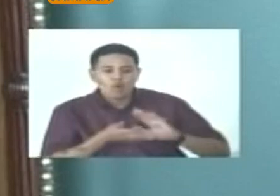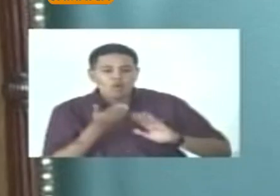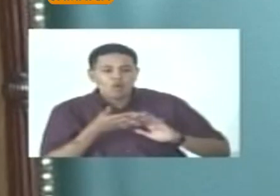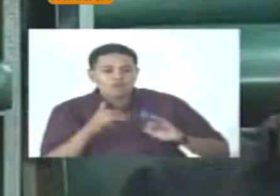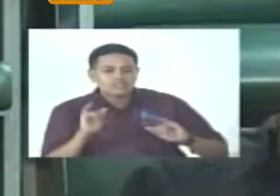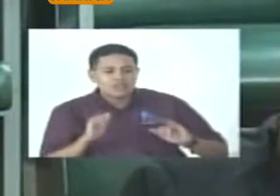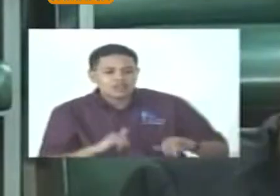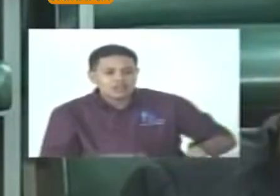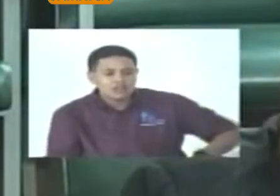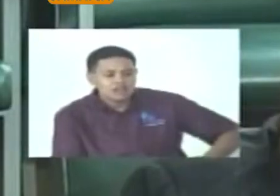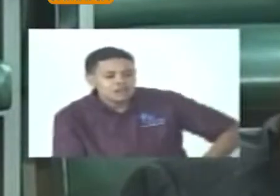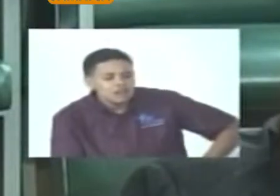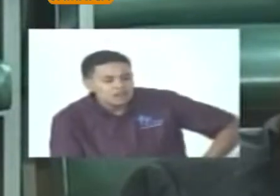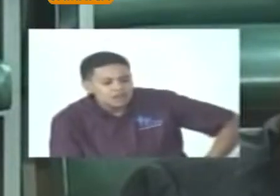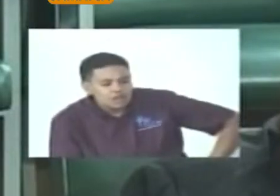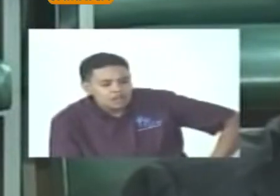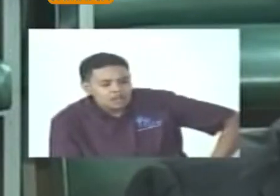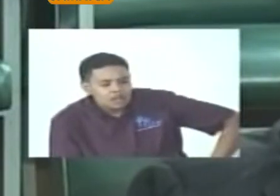No,